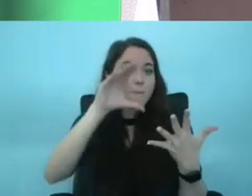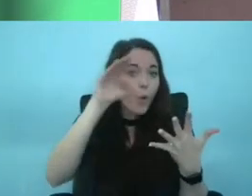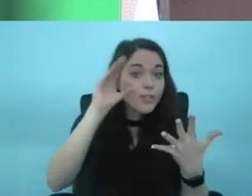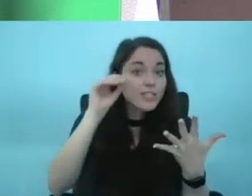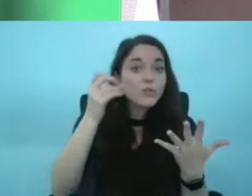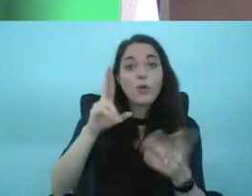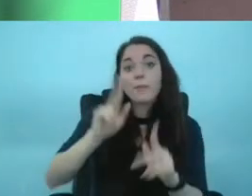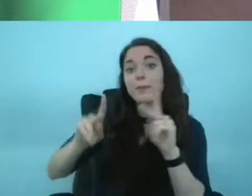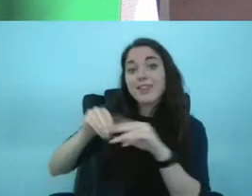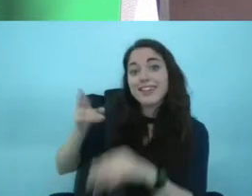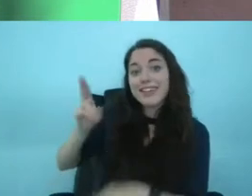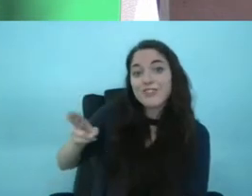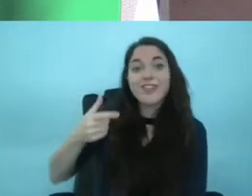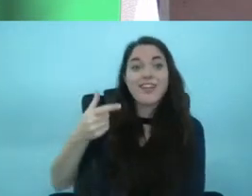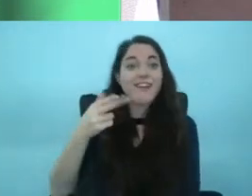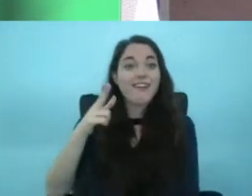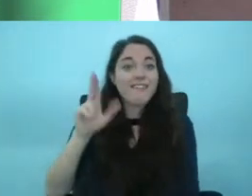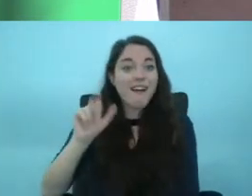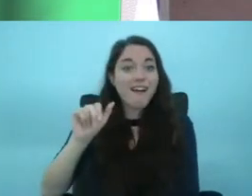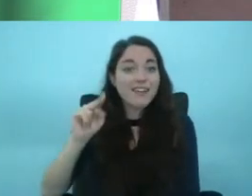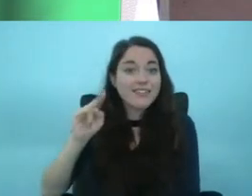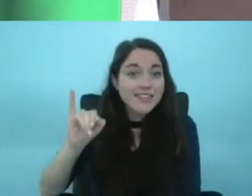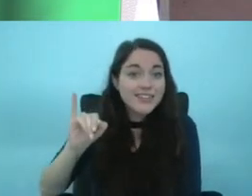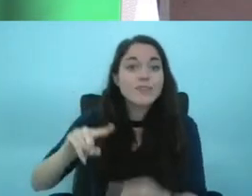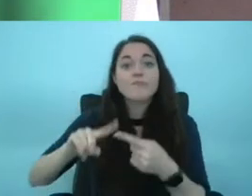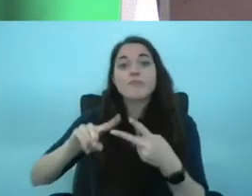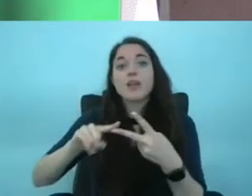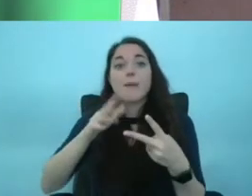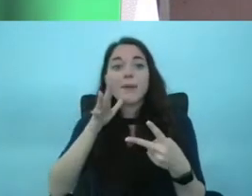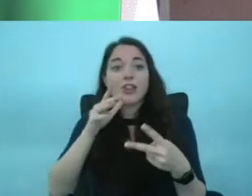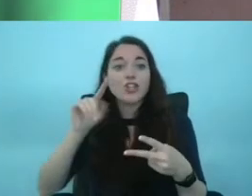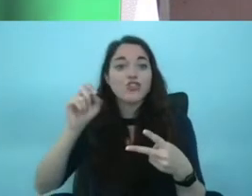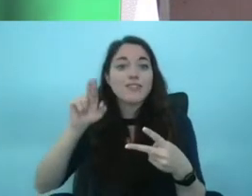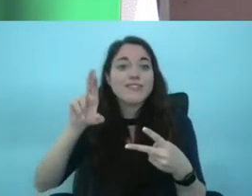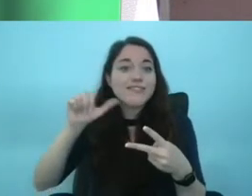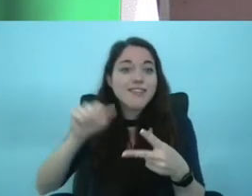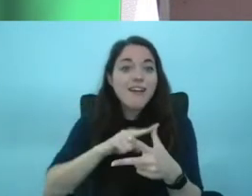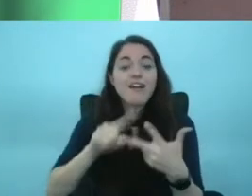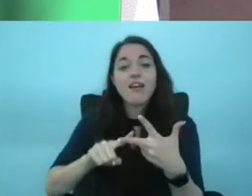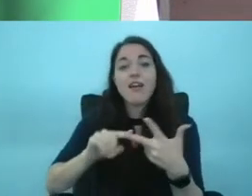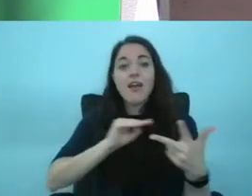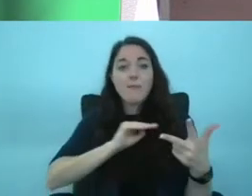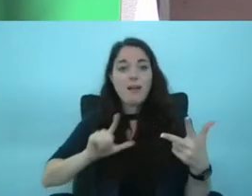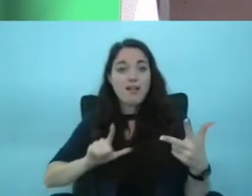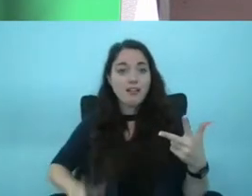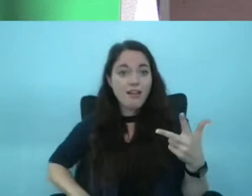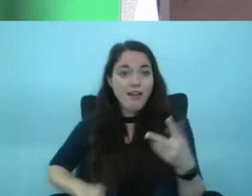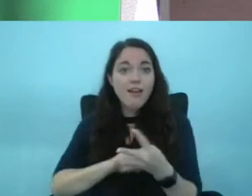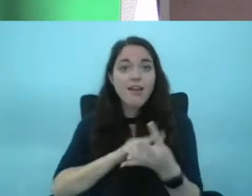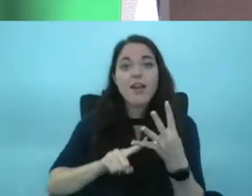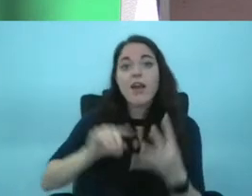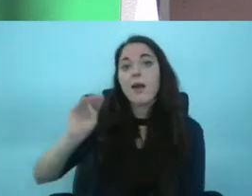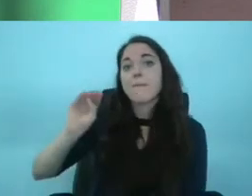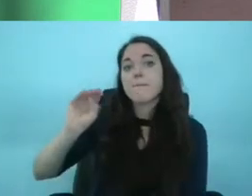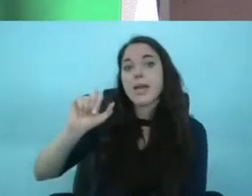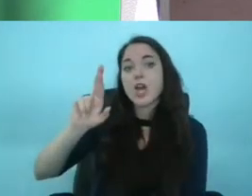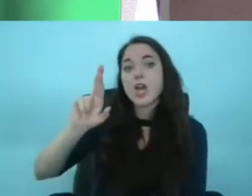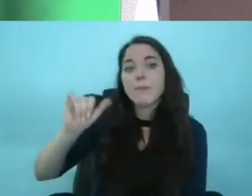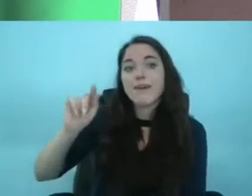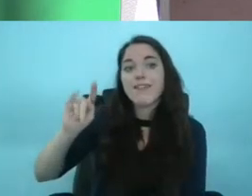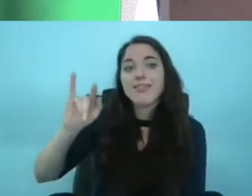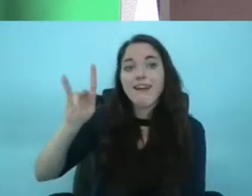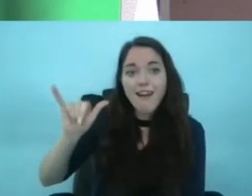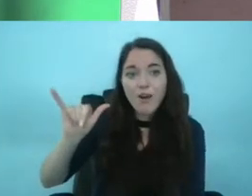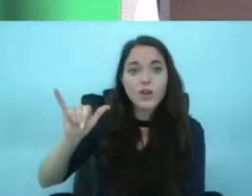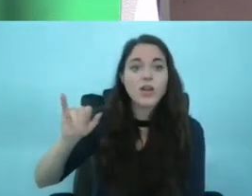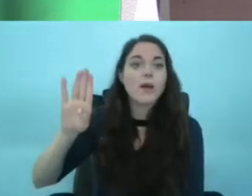history like Gandhi and Mother Teresa and Martin Luther King and Mary McLeod Bethune and Malala